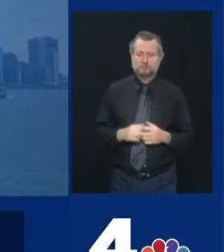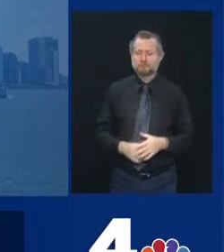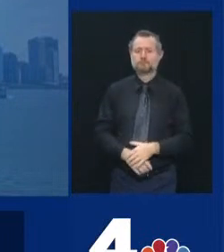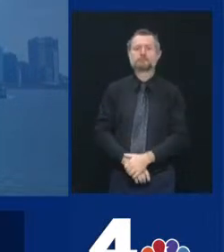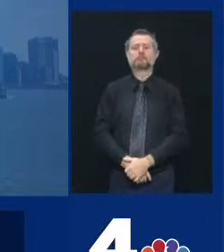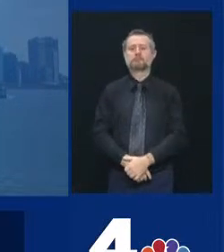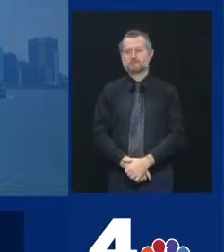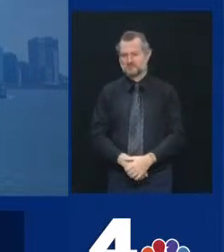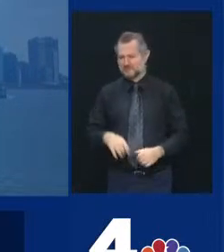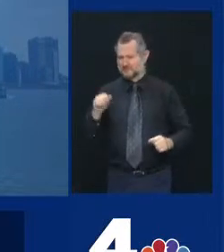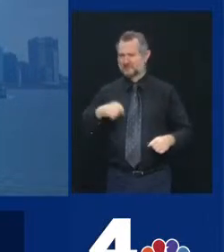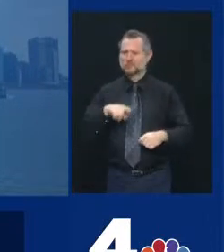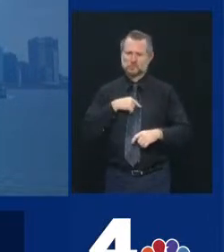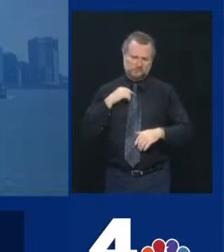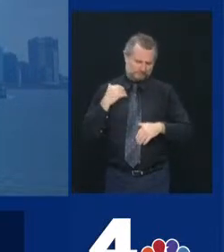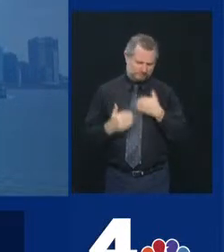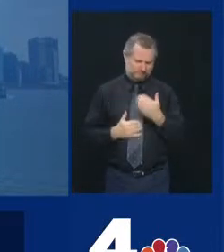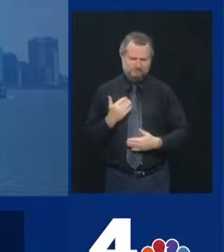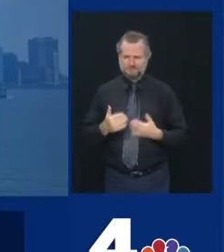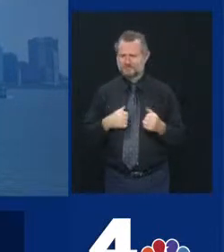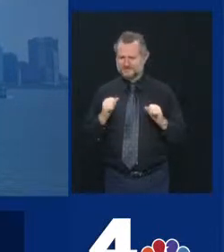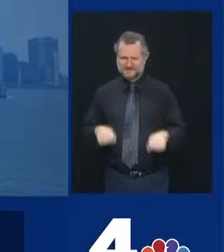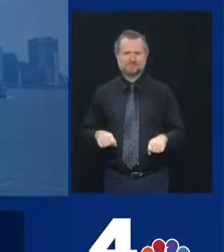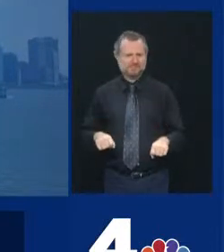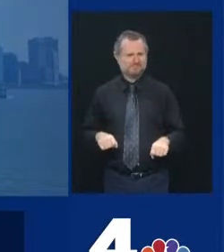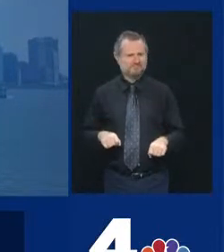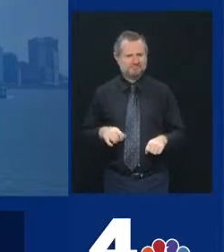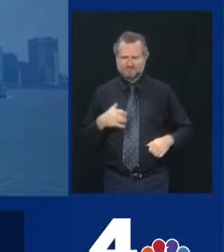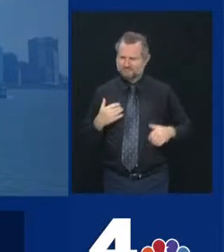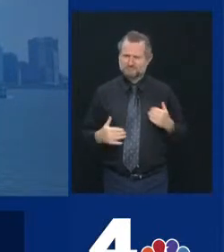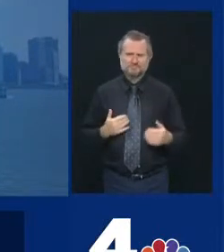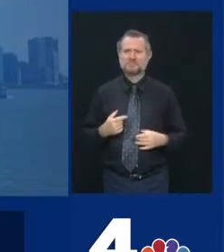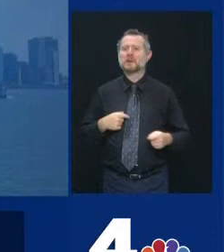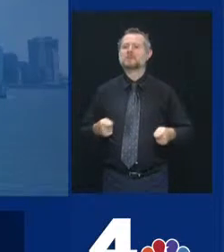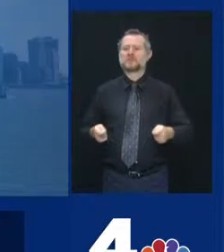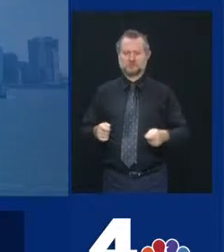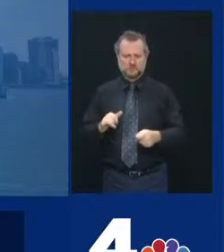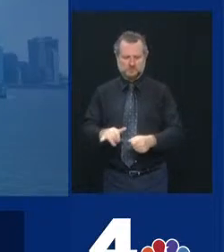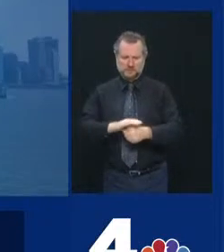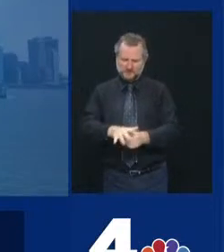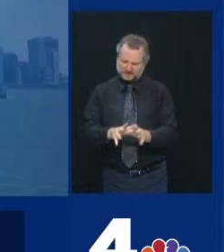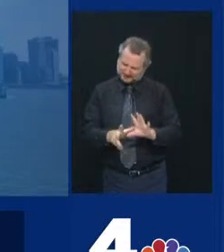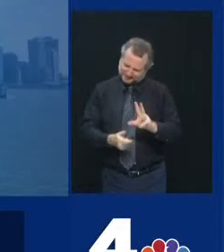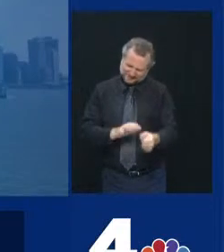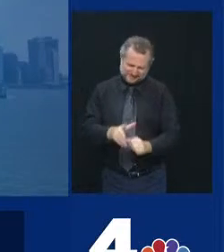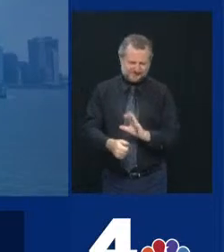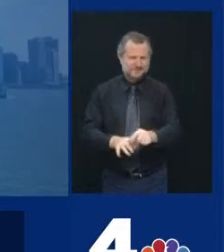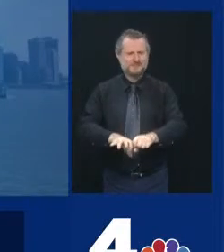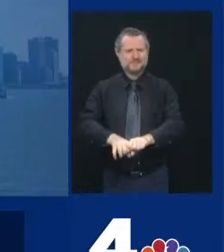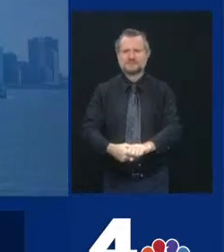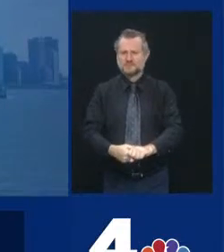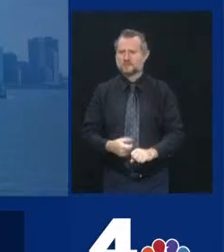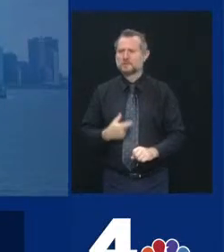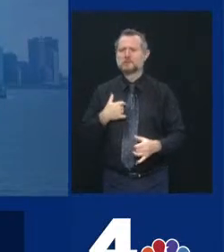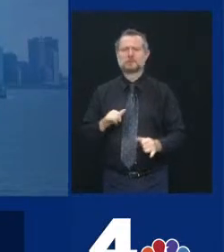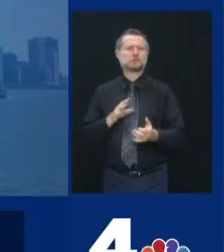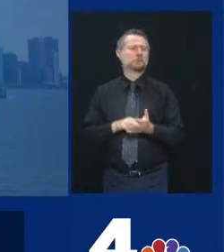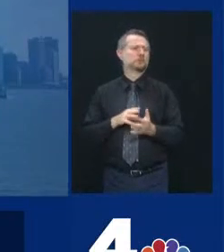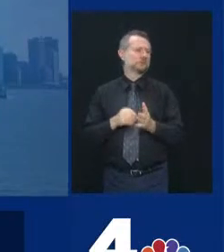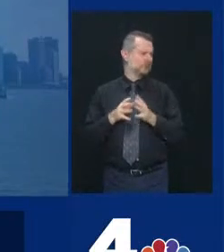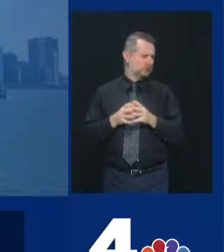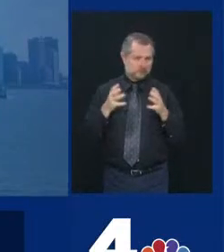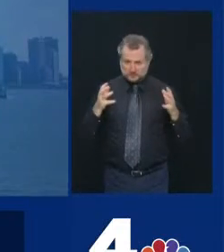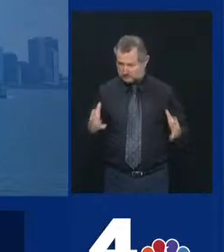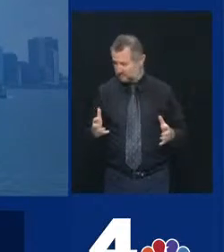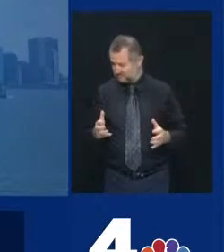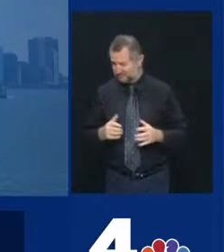can do this. We can manage the virus. We've learned a lot. And you know we can do this because